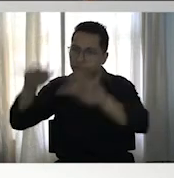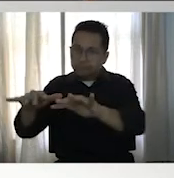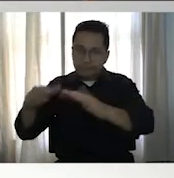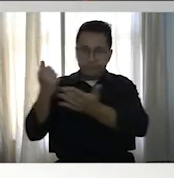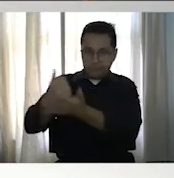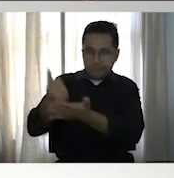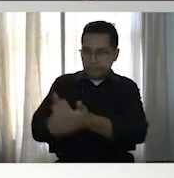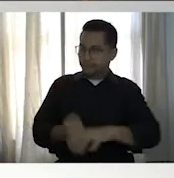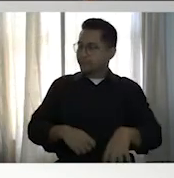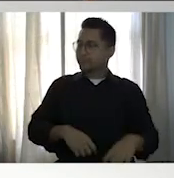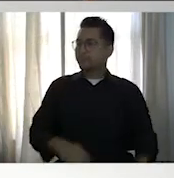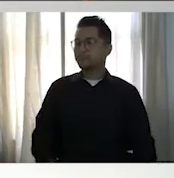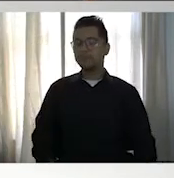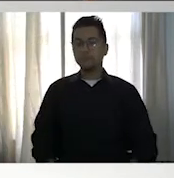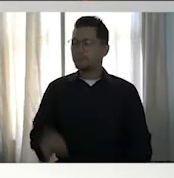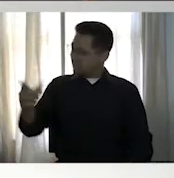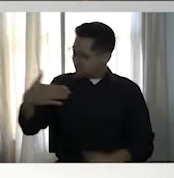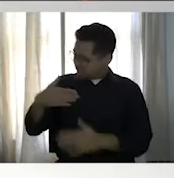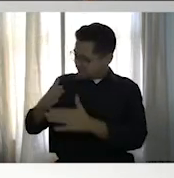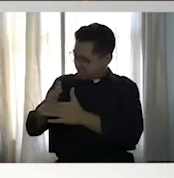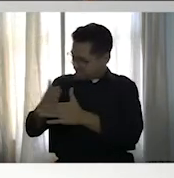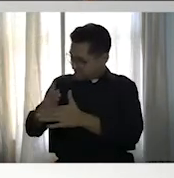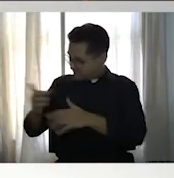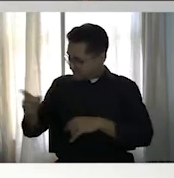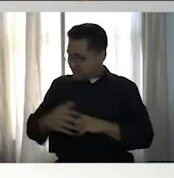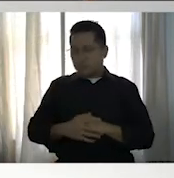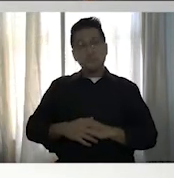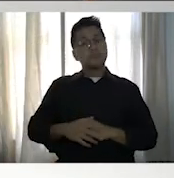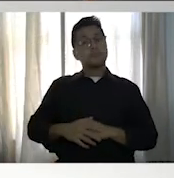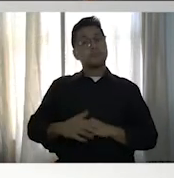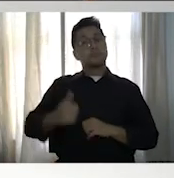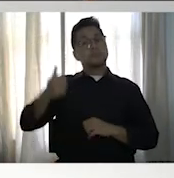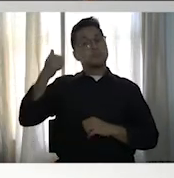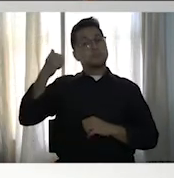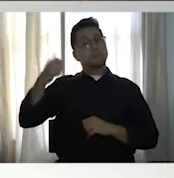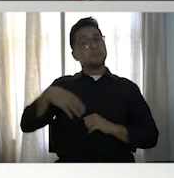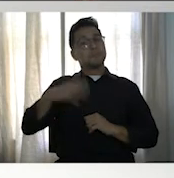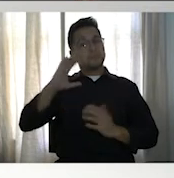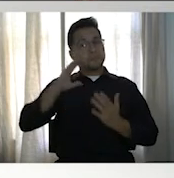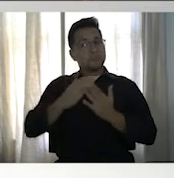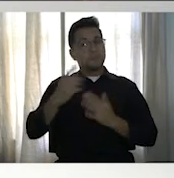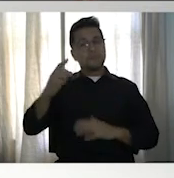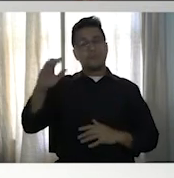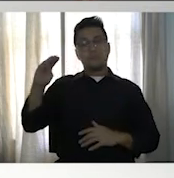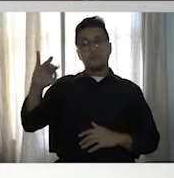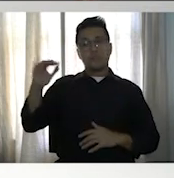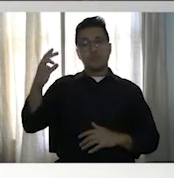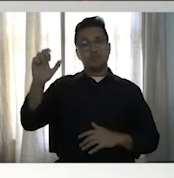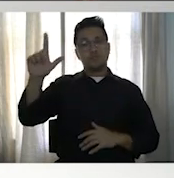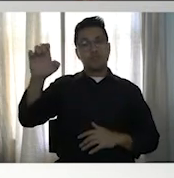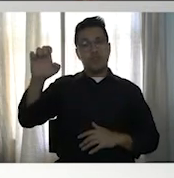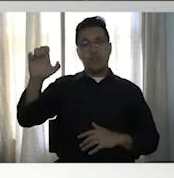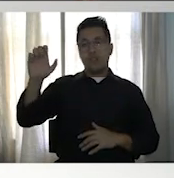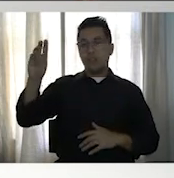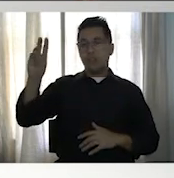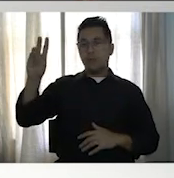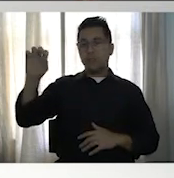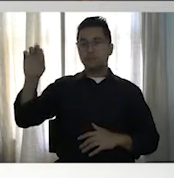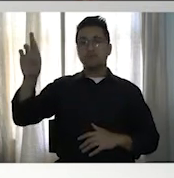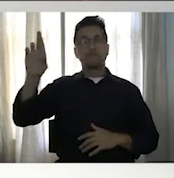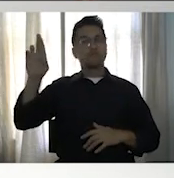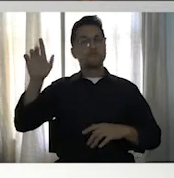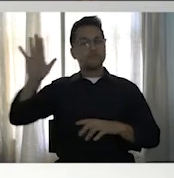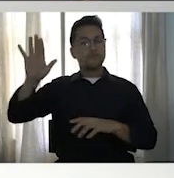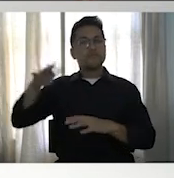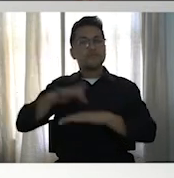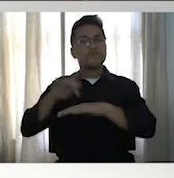You want to turn it? This is a picture from one of Michelle Winter's early learning series. And